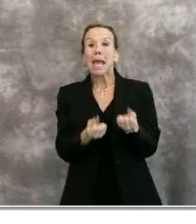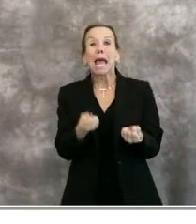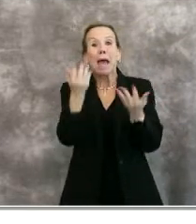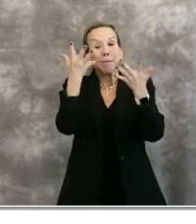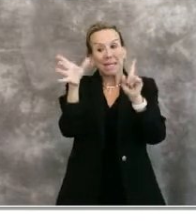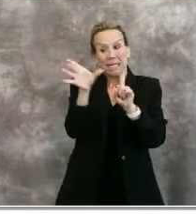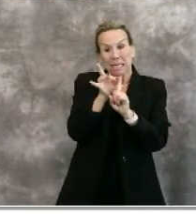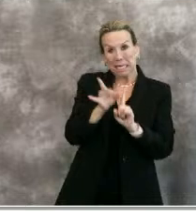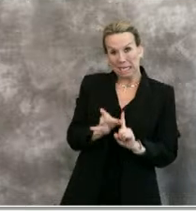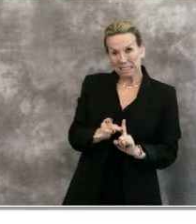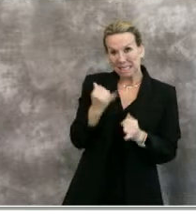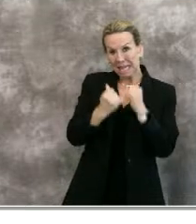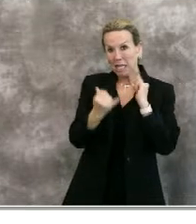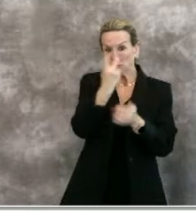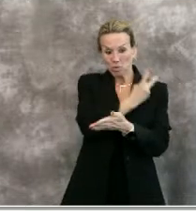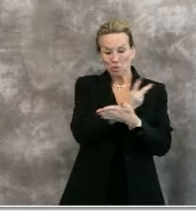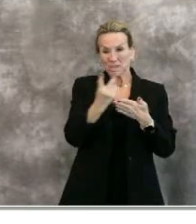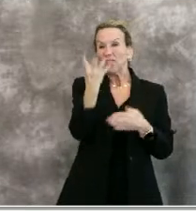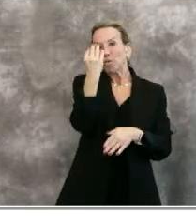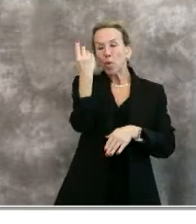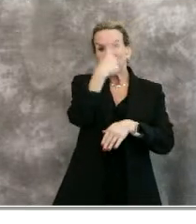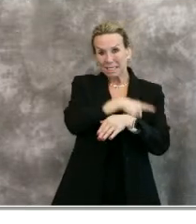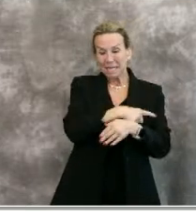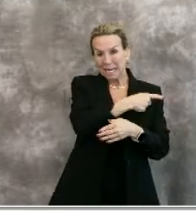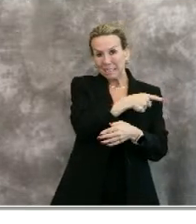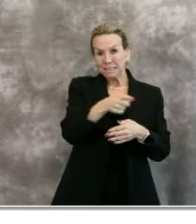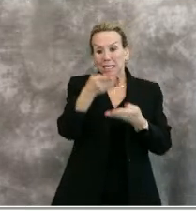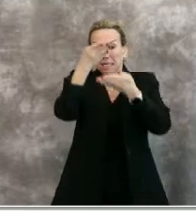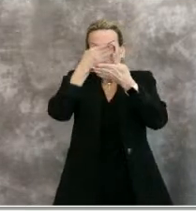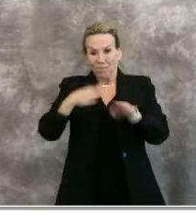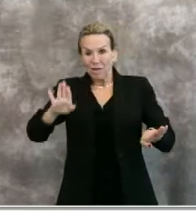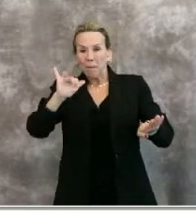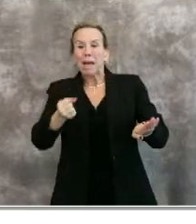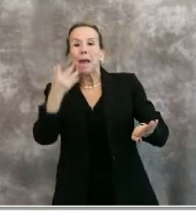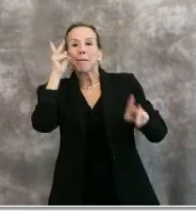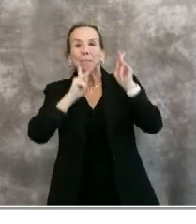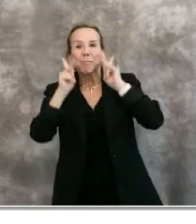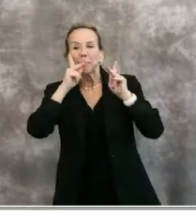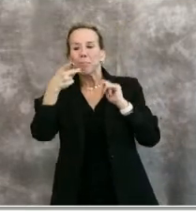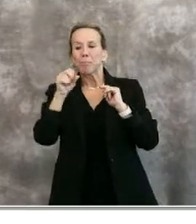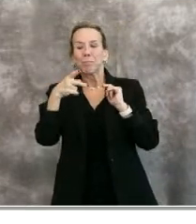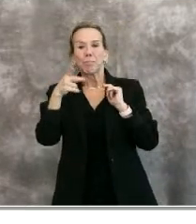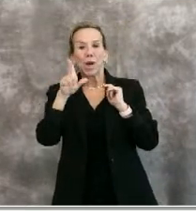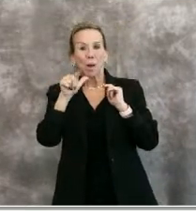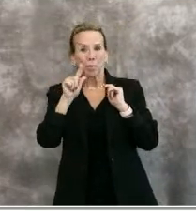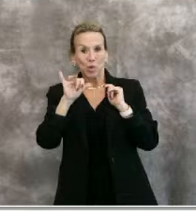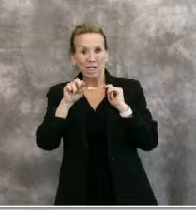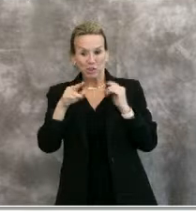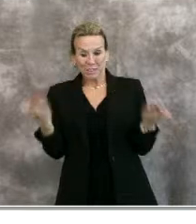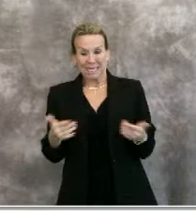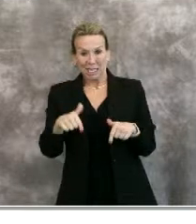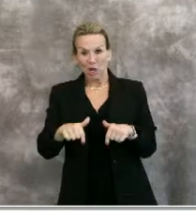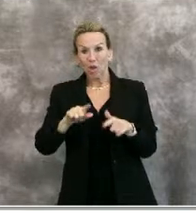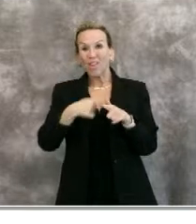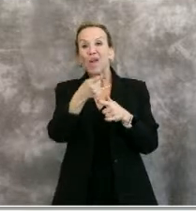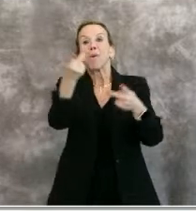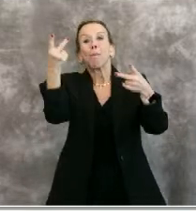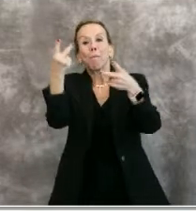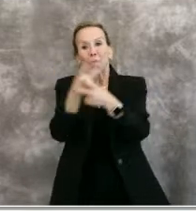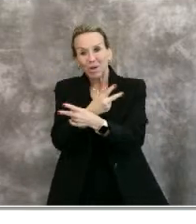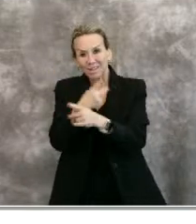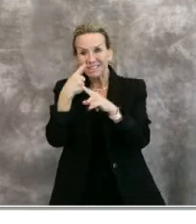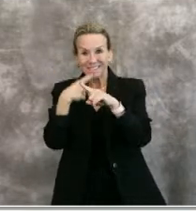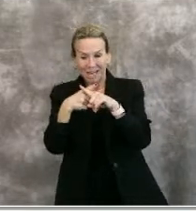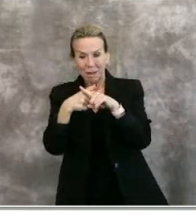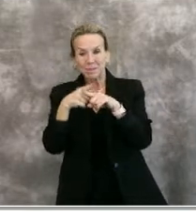cases over the past 14 days divided by our population times 100,000, and that gives you the